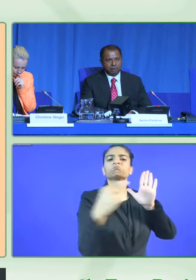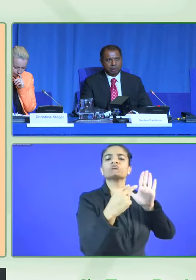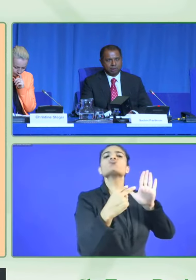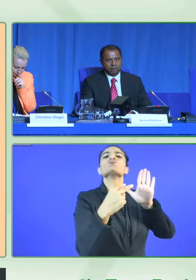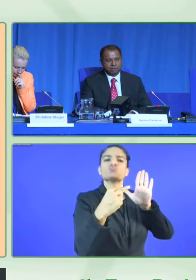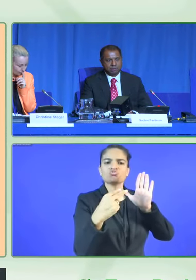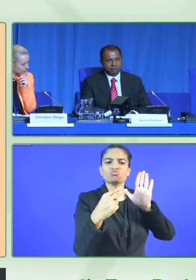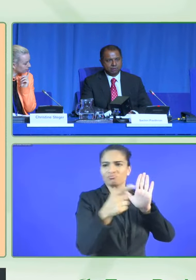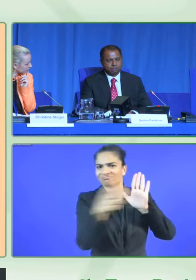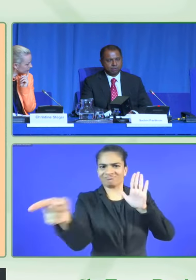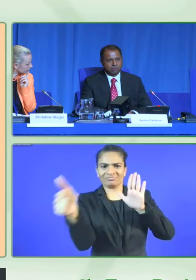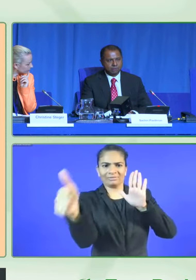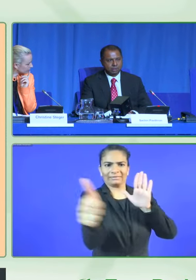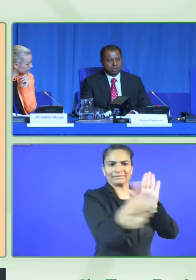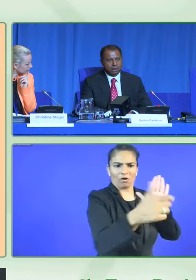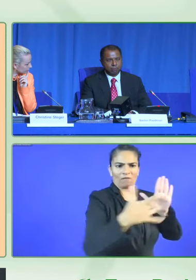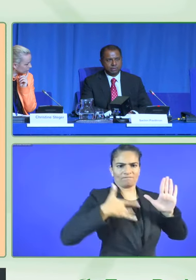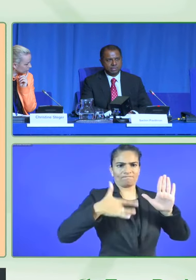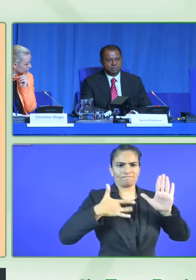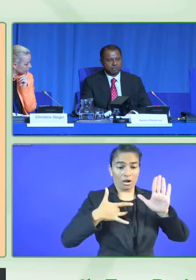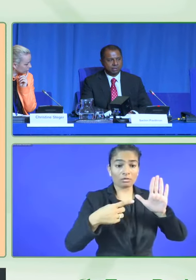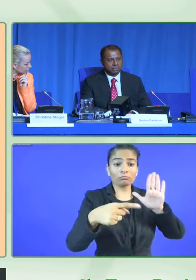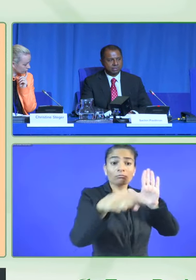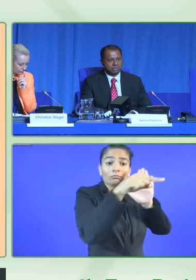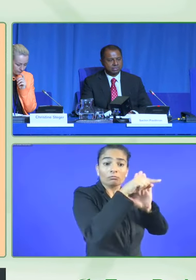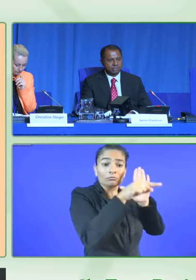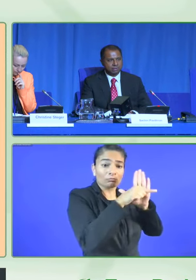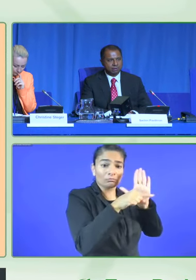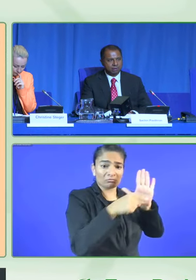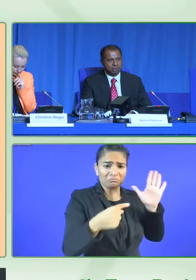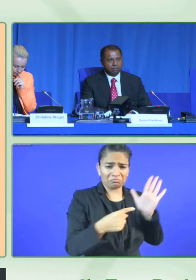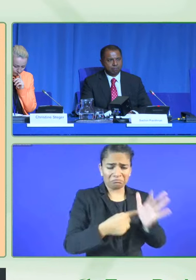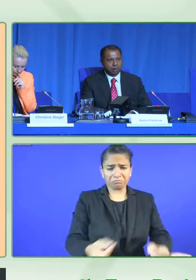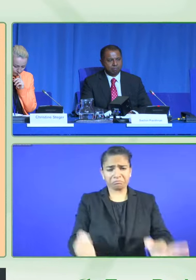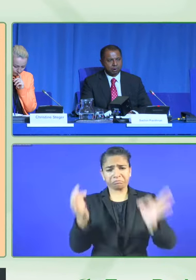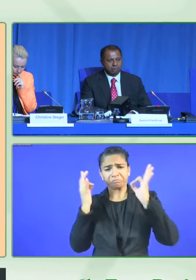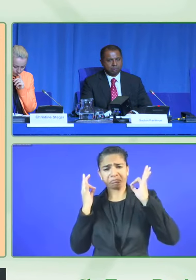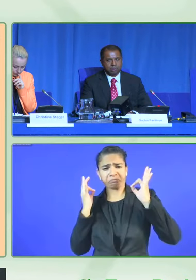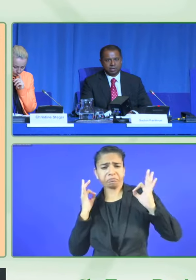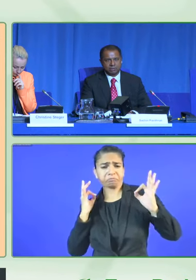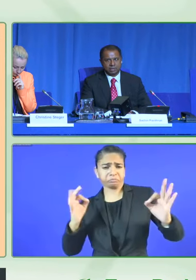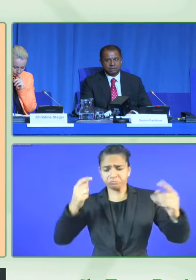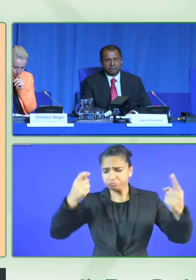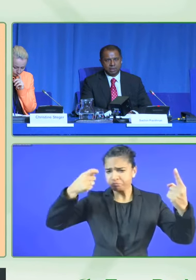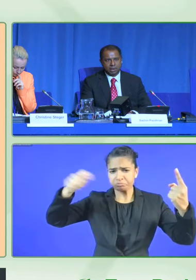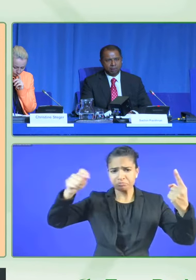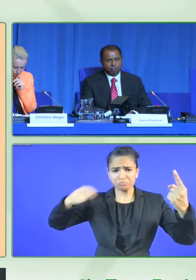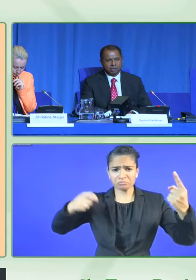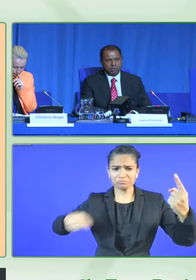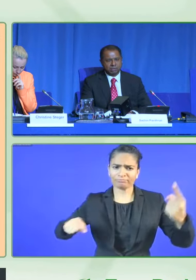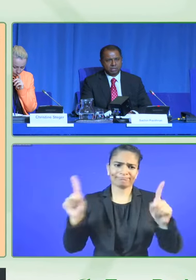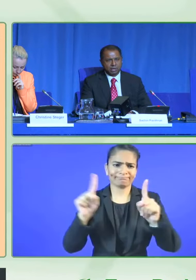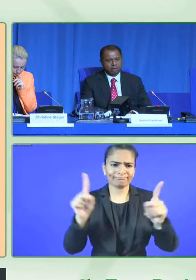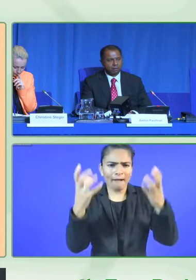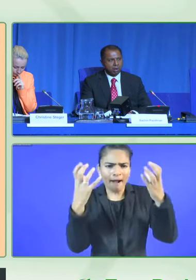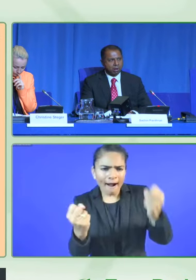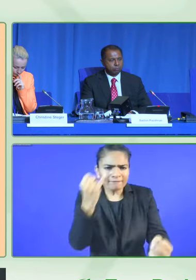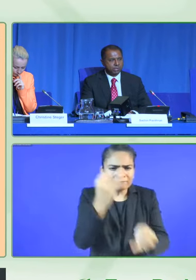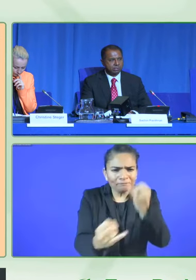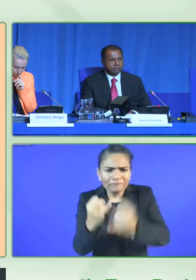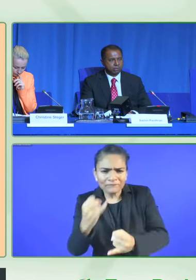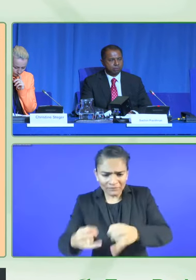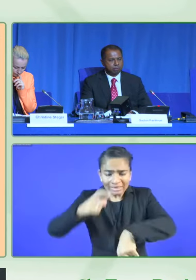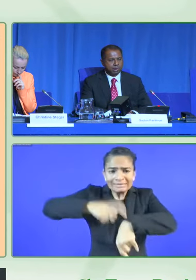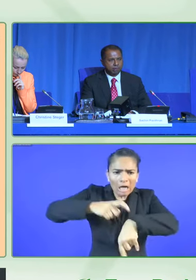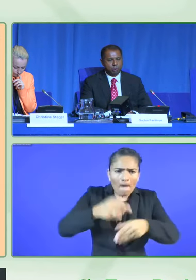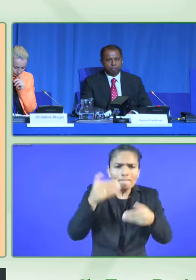significant difference in how accessibility is seen around the United States. And we still have a long